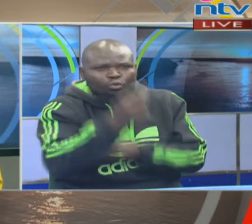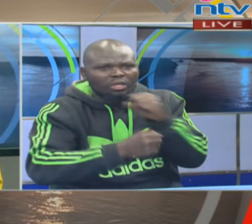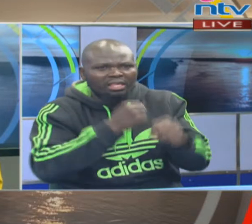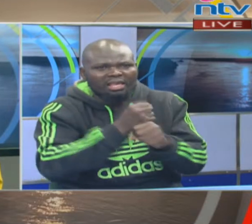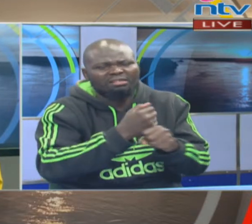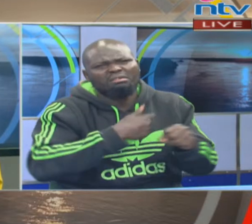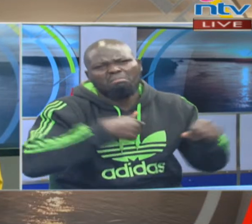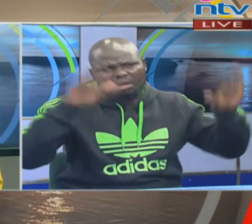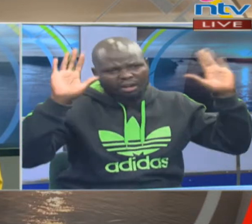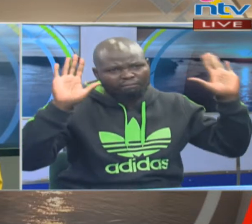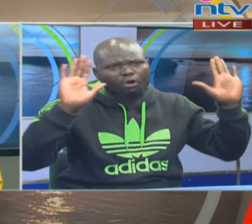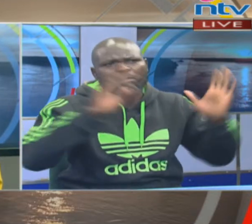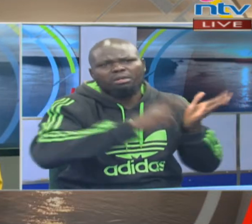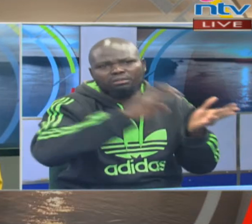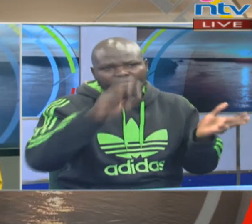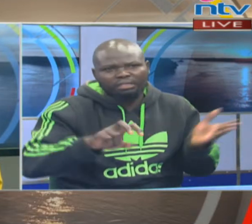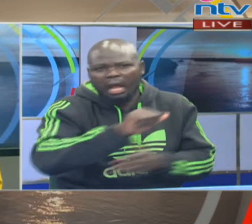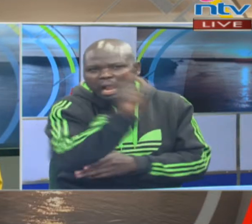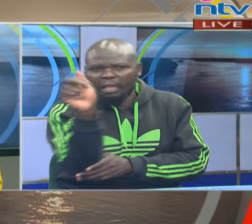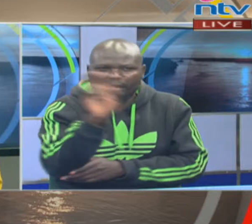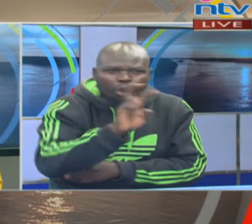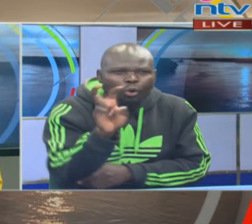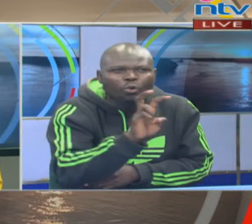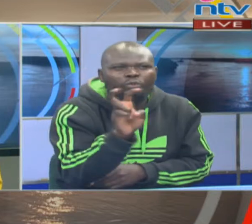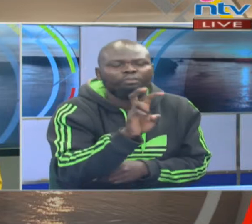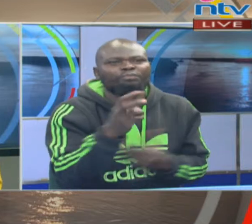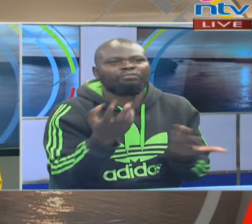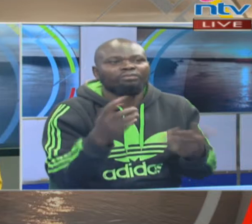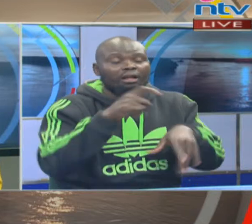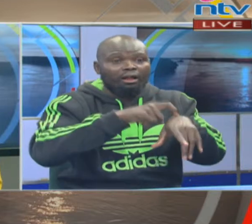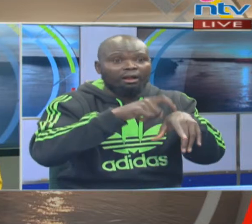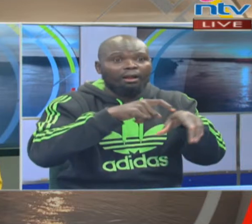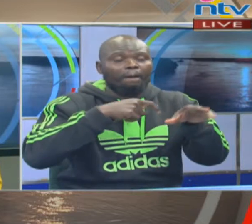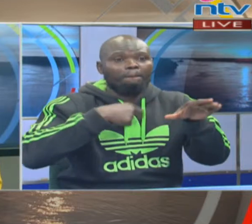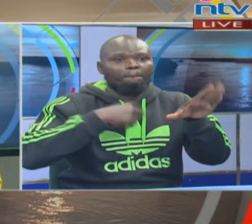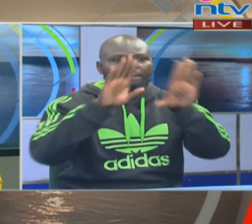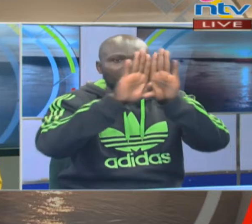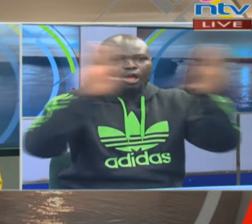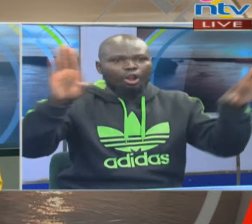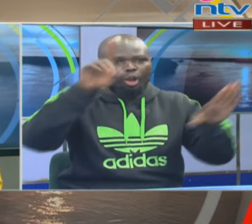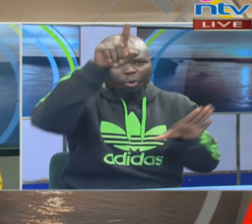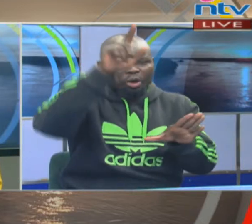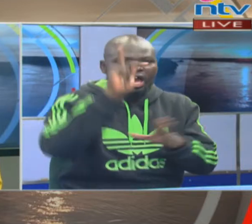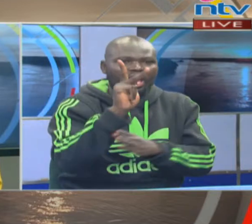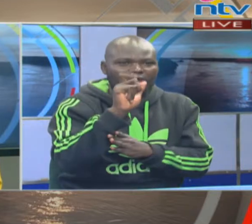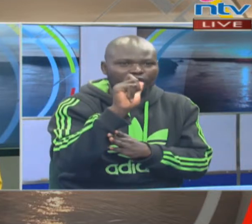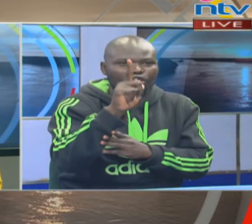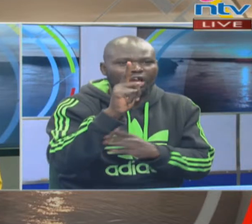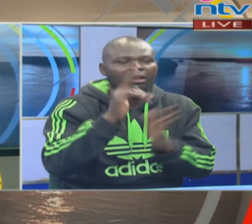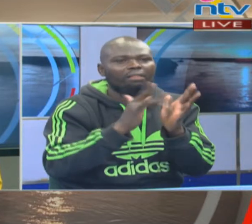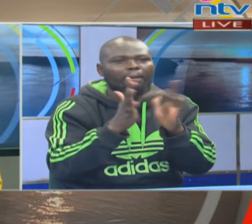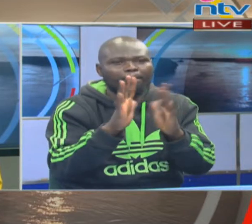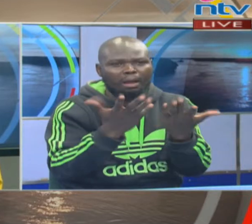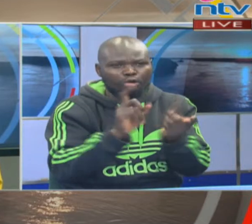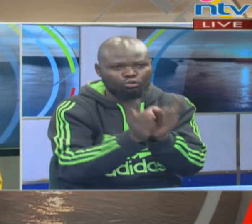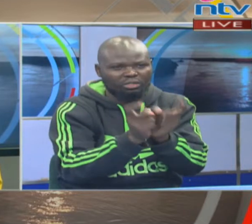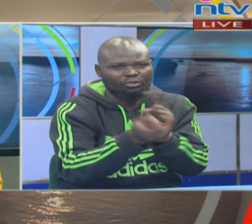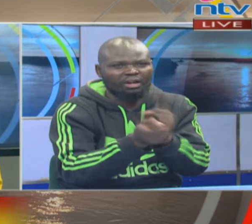I was patient for two years and then I gave up because of my disability. That is why I was not